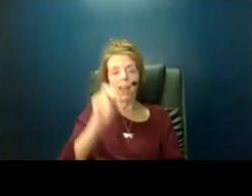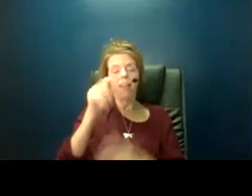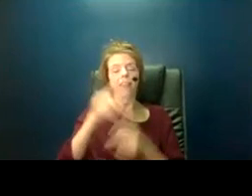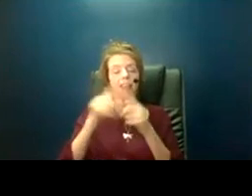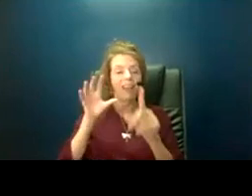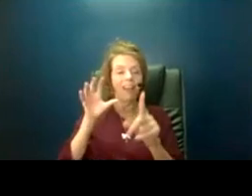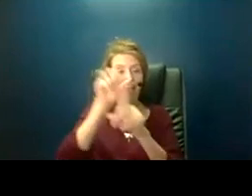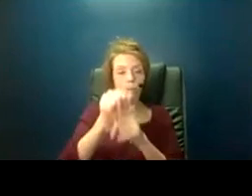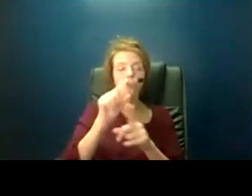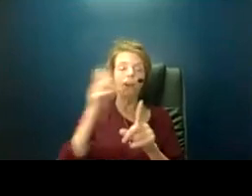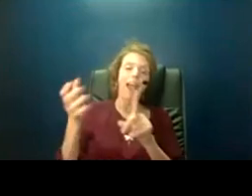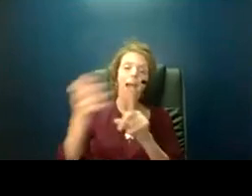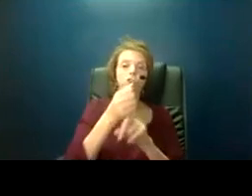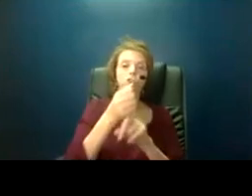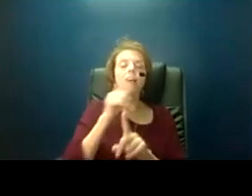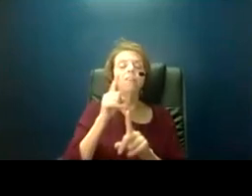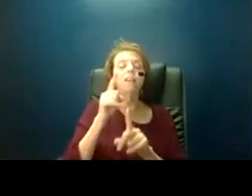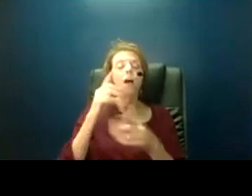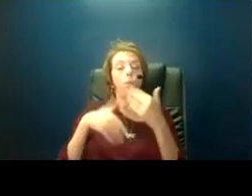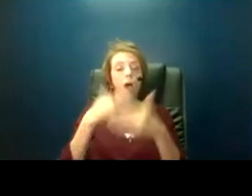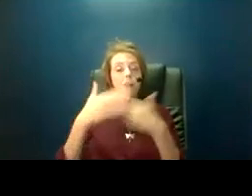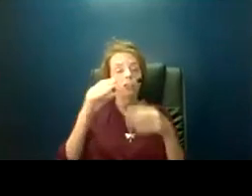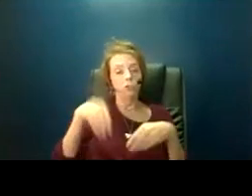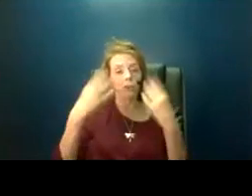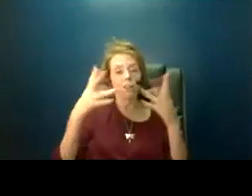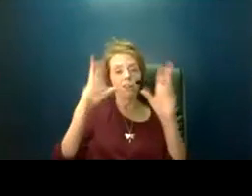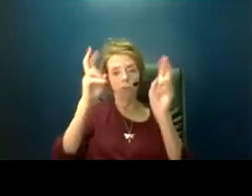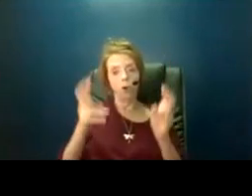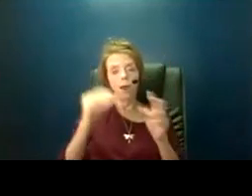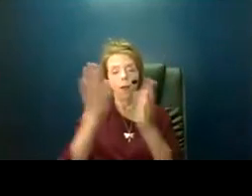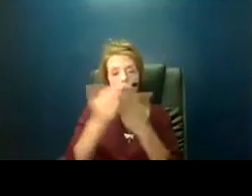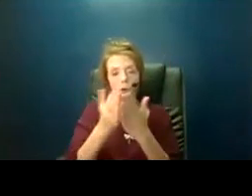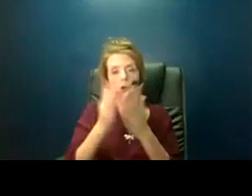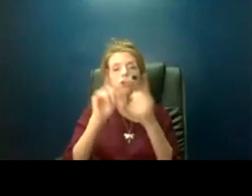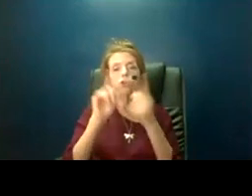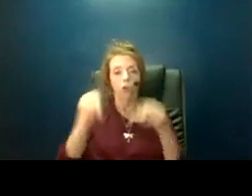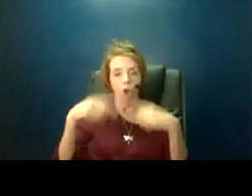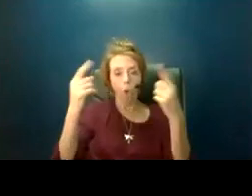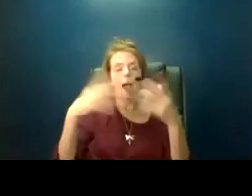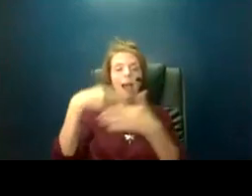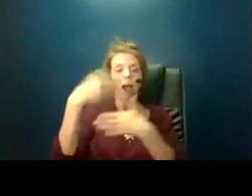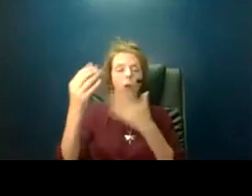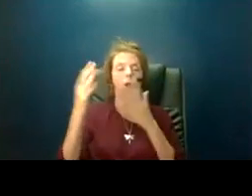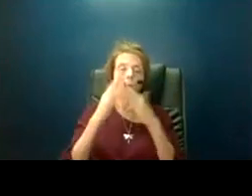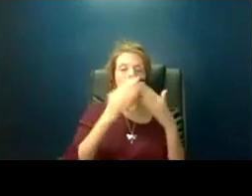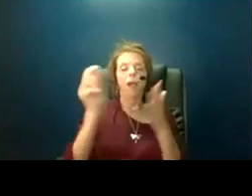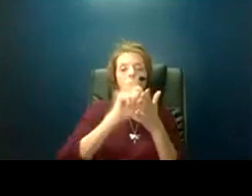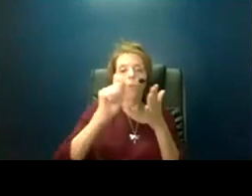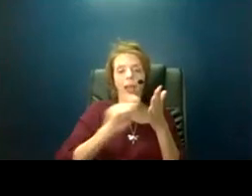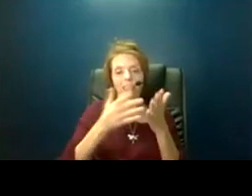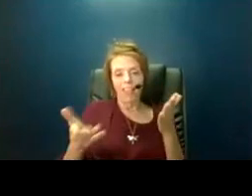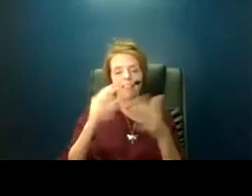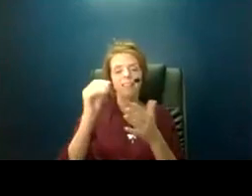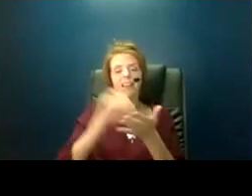a process where you're giving them prompts and a sketchbook to go out in the community and jot things down, or